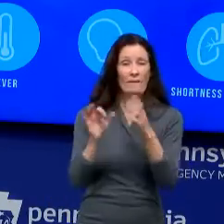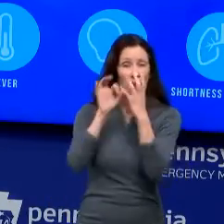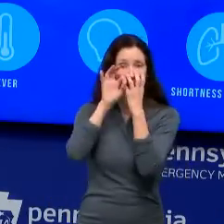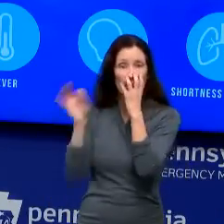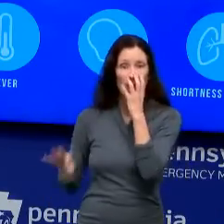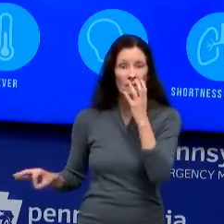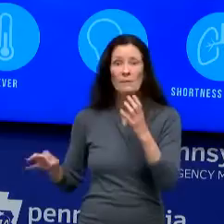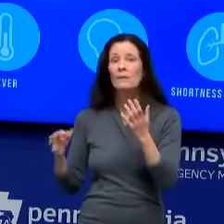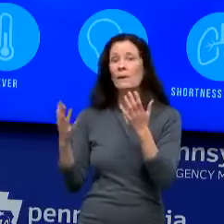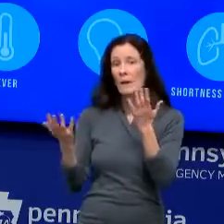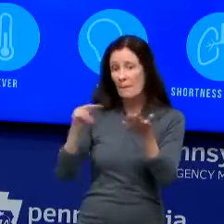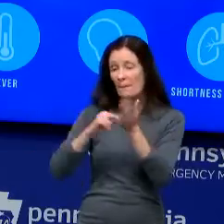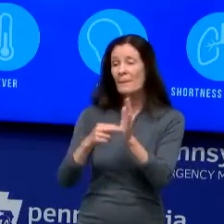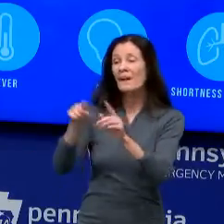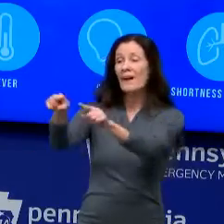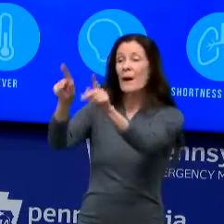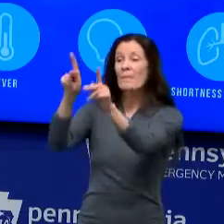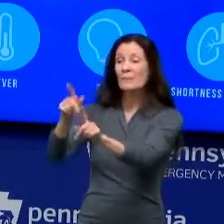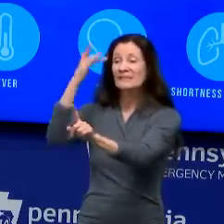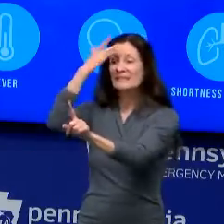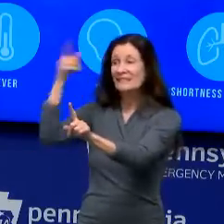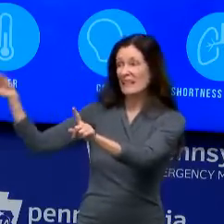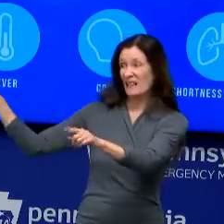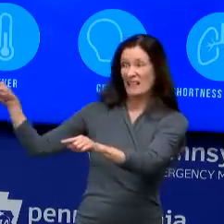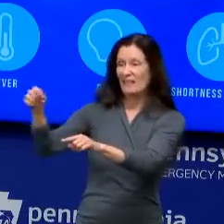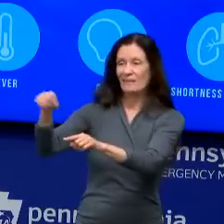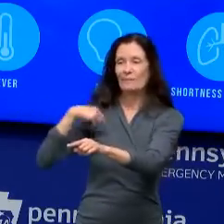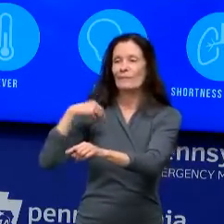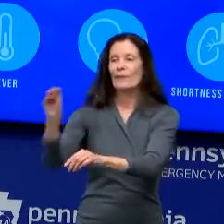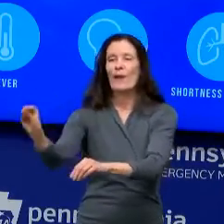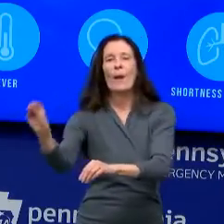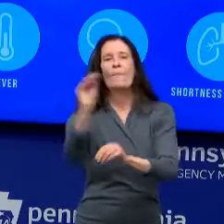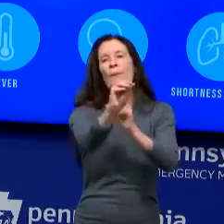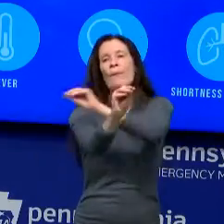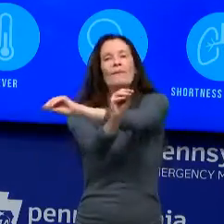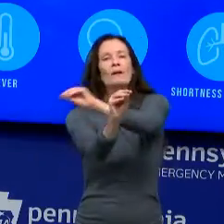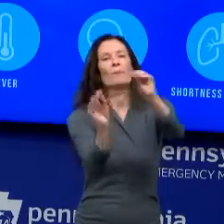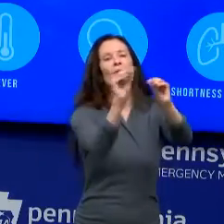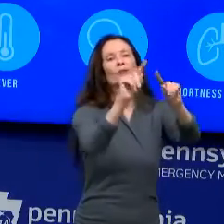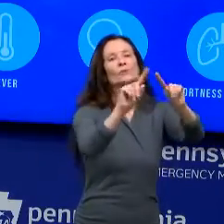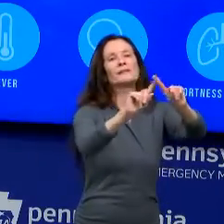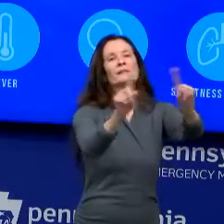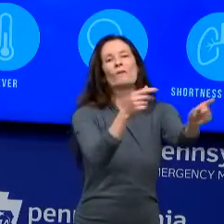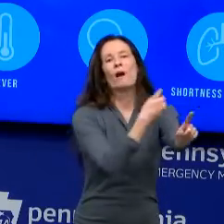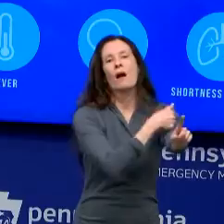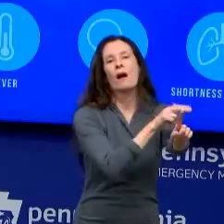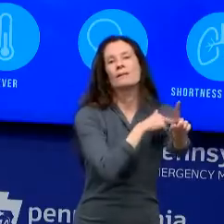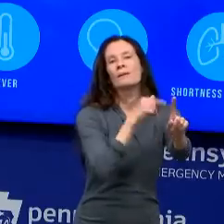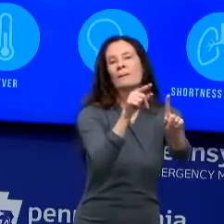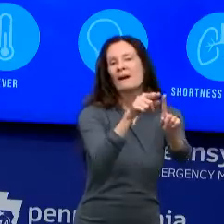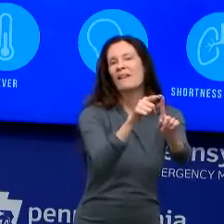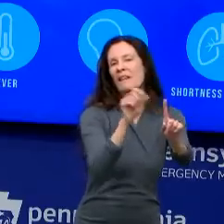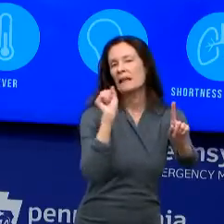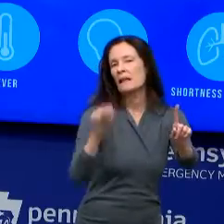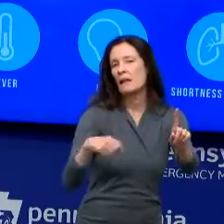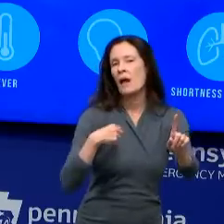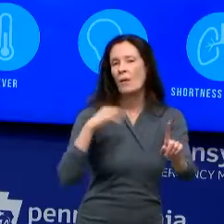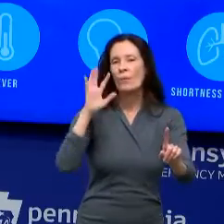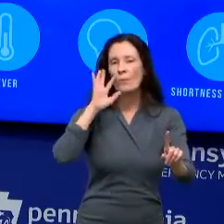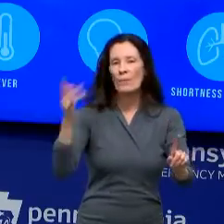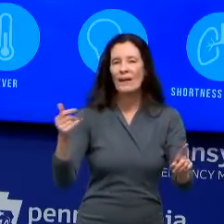transferred depending upon what is necessary. And then there is an alternative care site that is set up that could take patients